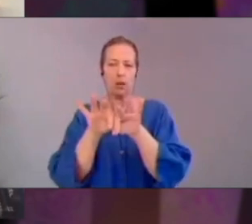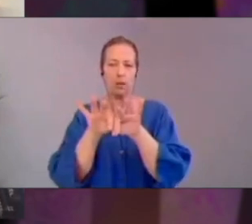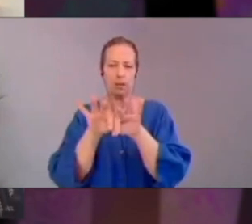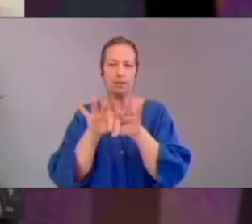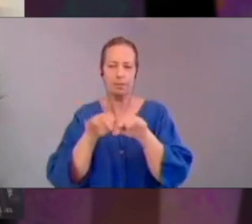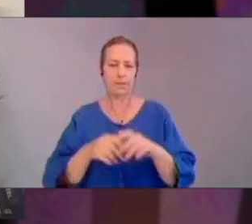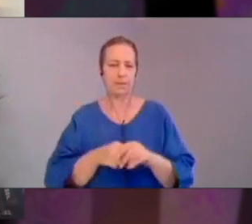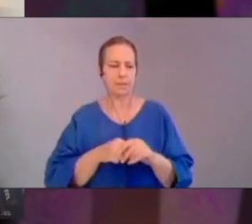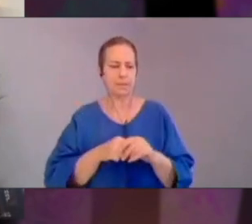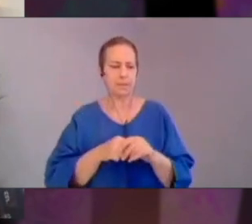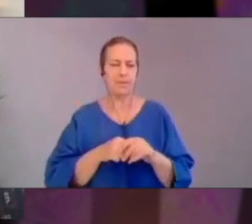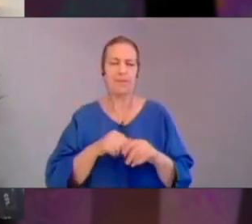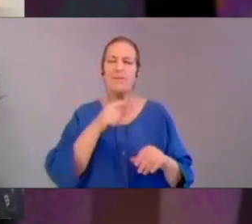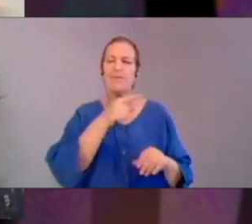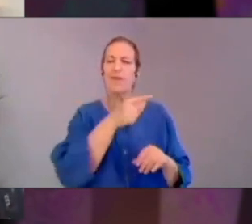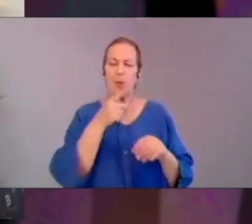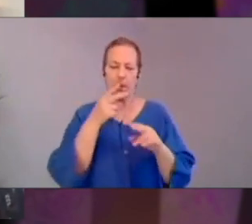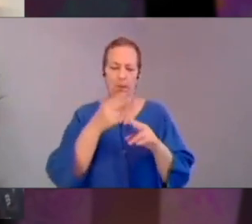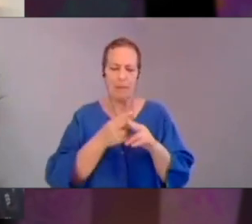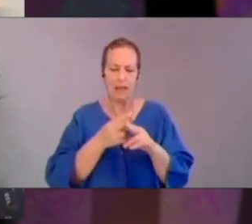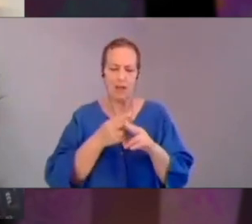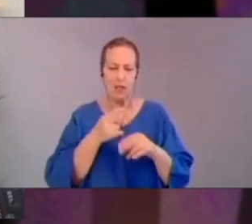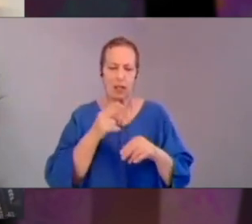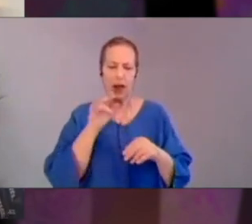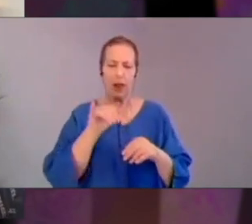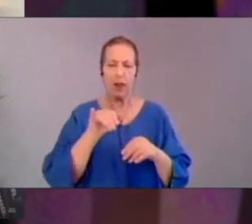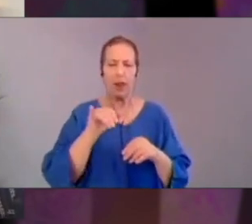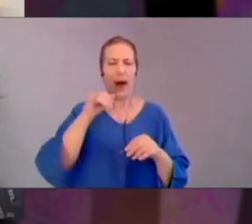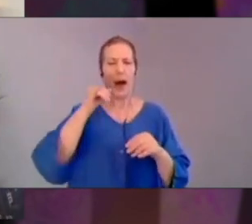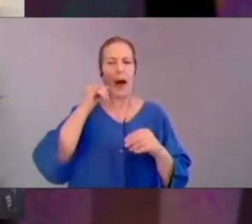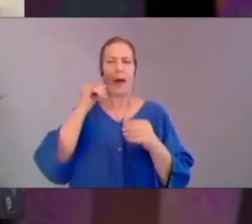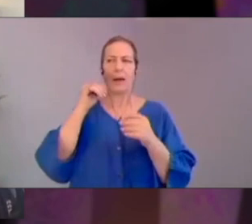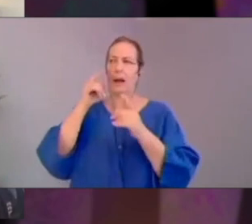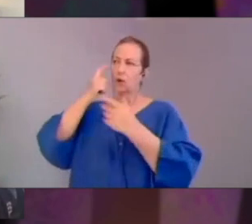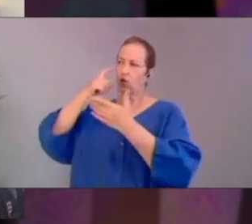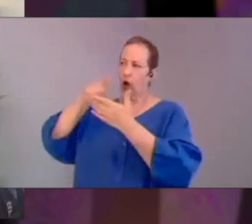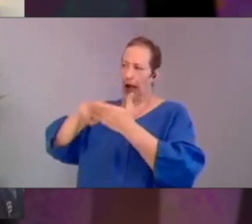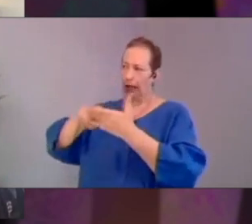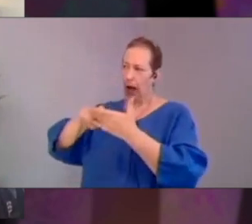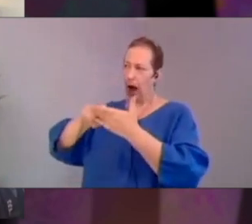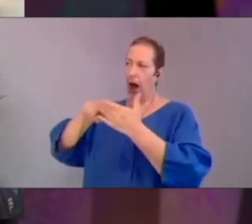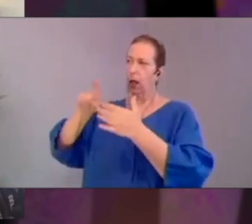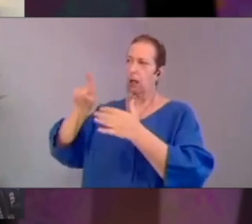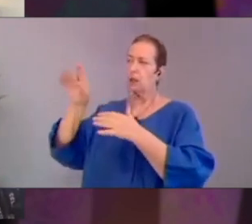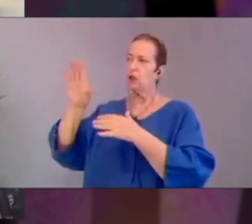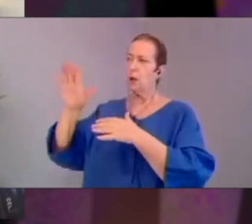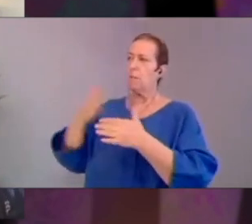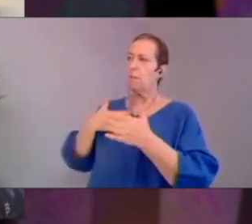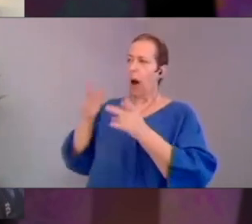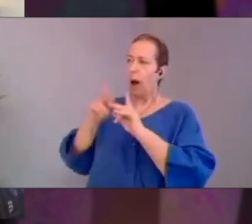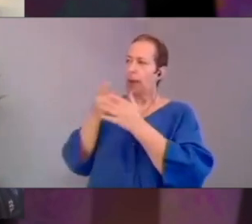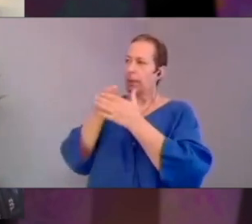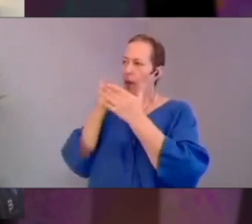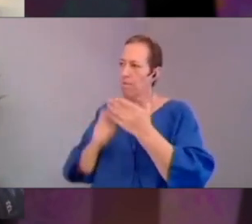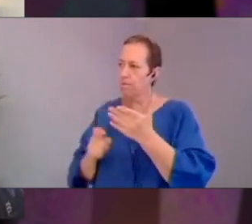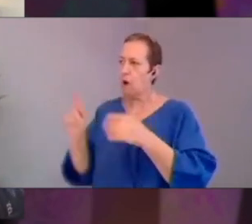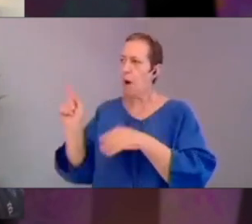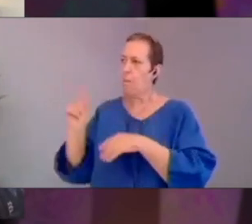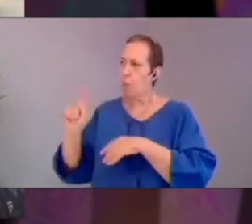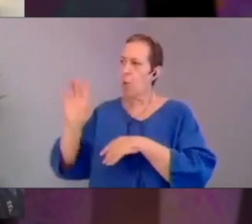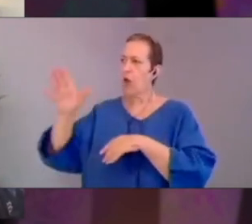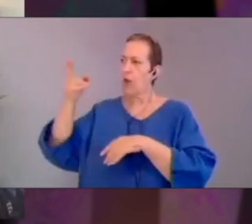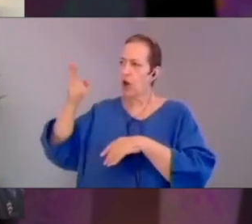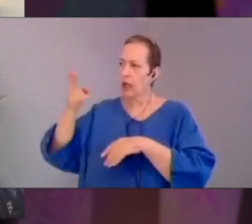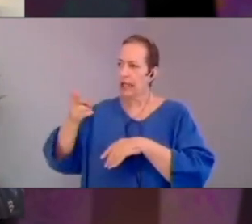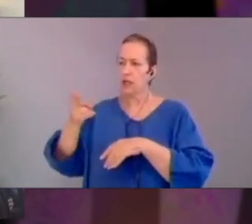idea of acknowledging where your people are from and when they migrated, seeking opportunity. And it goes right back to those